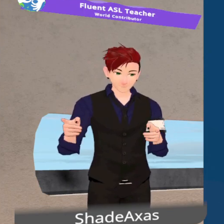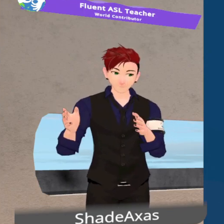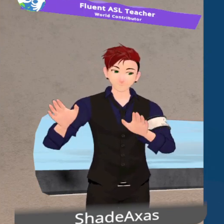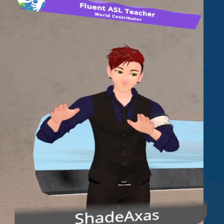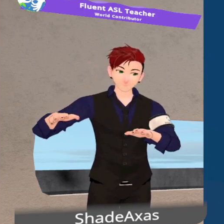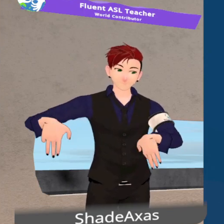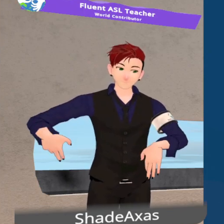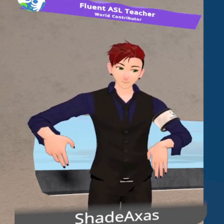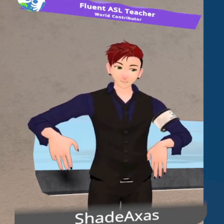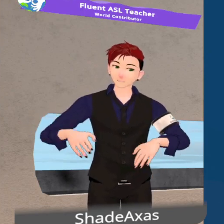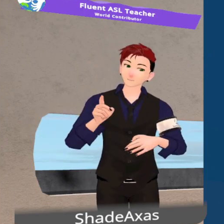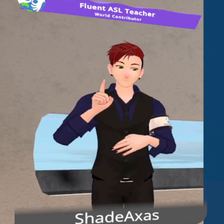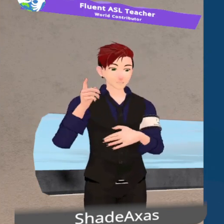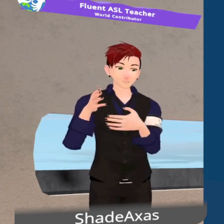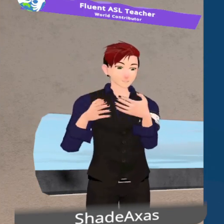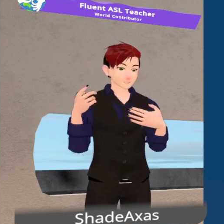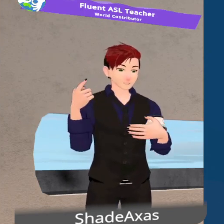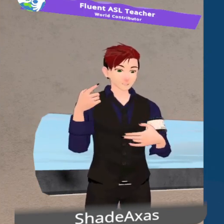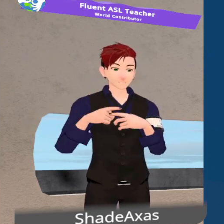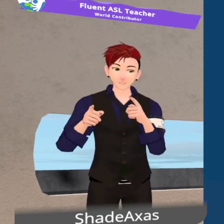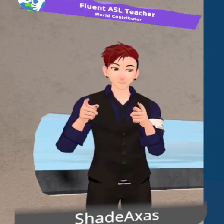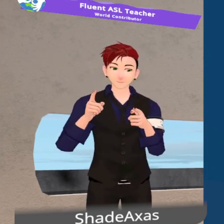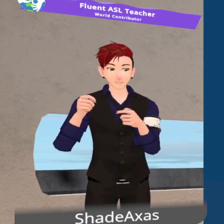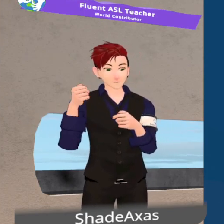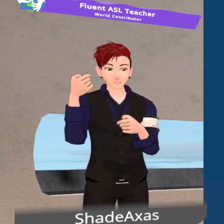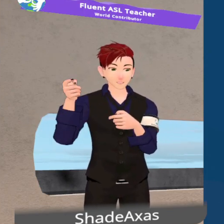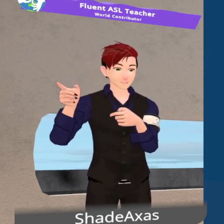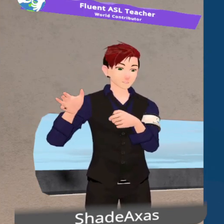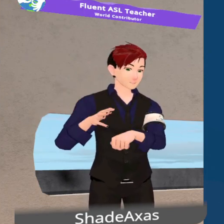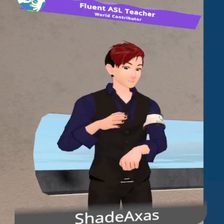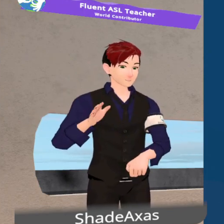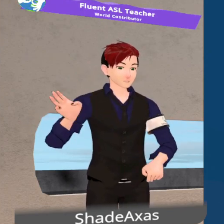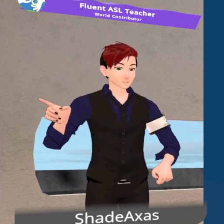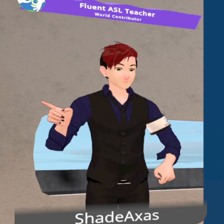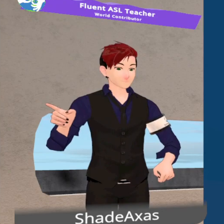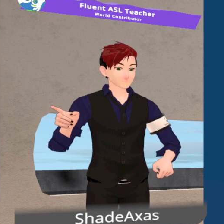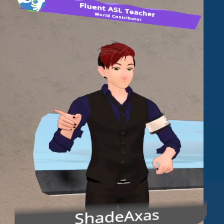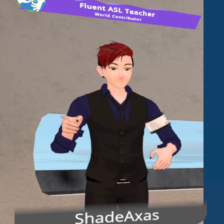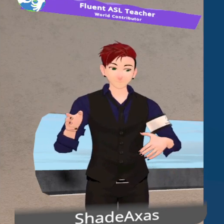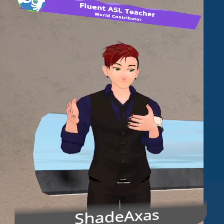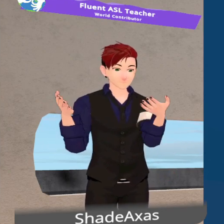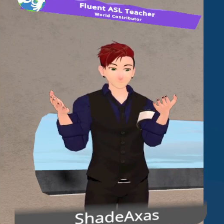difference yet. I'm sure there's got to be some, but I can understand them fully.